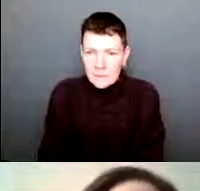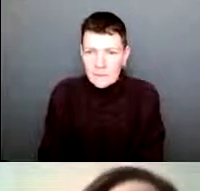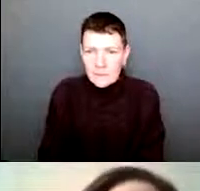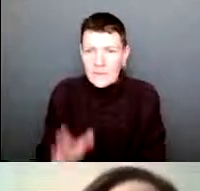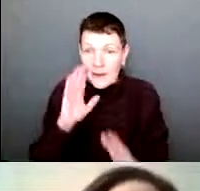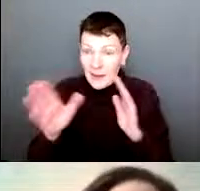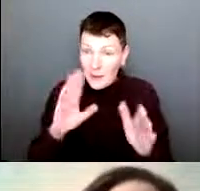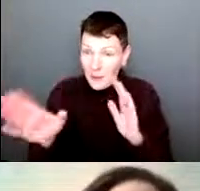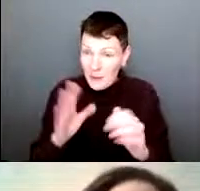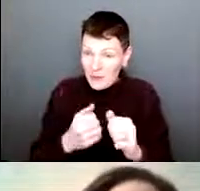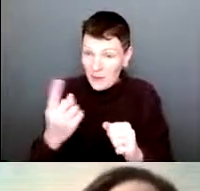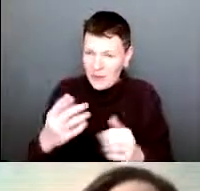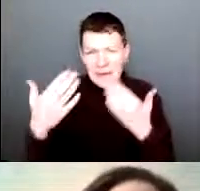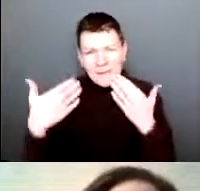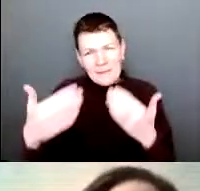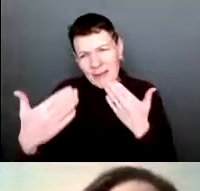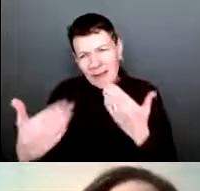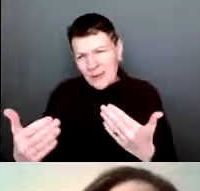Hello, everyone. Thank you so